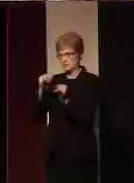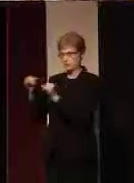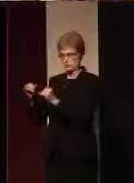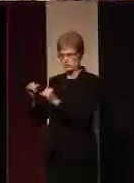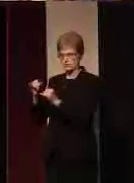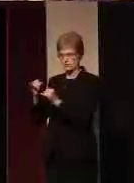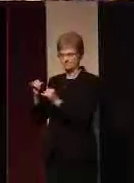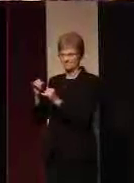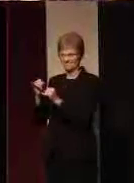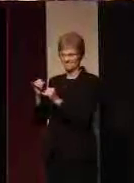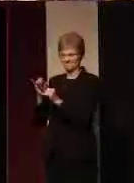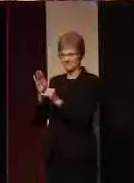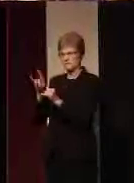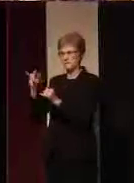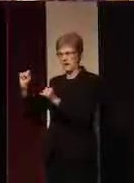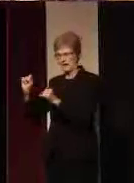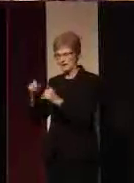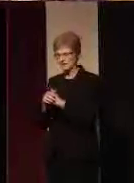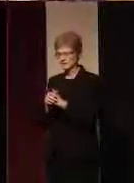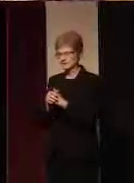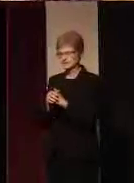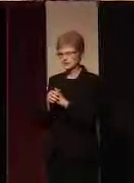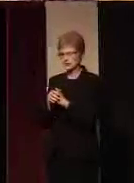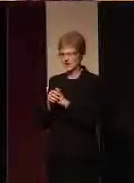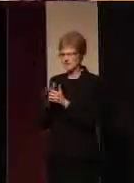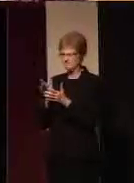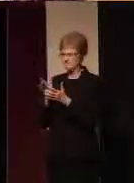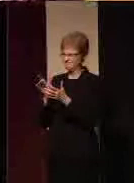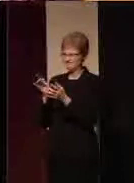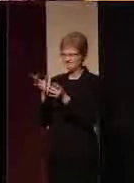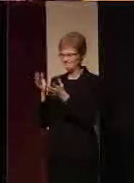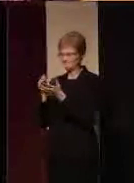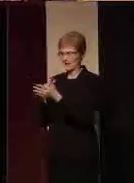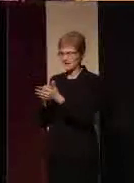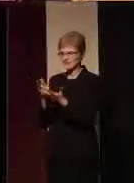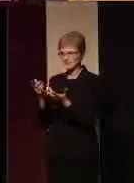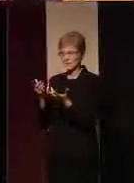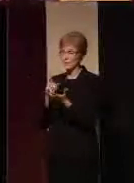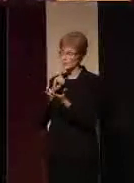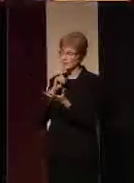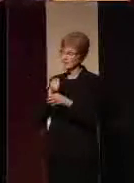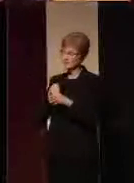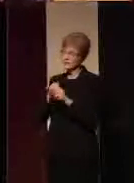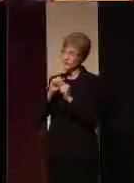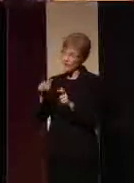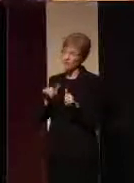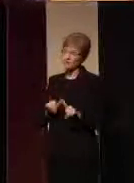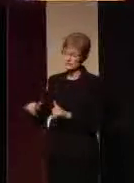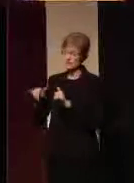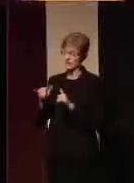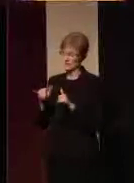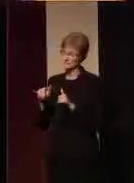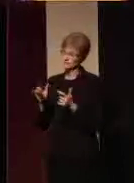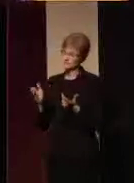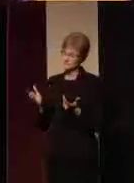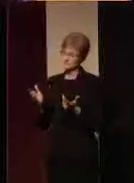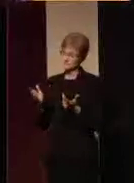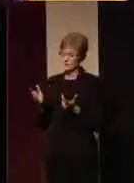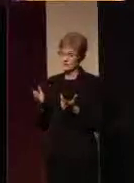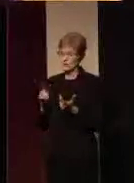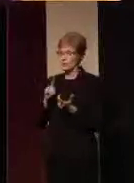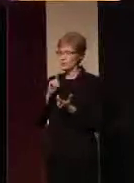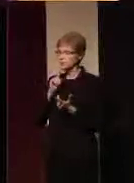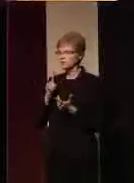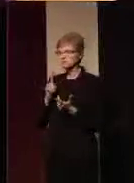much in sync with what Lisa said about implicit bias, on the table, we just all have it. Half the time, we're